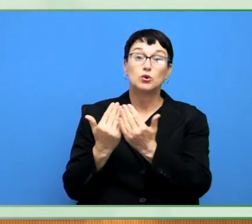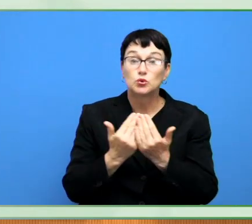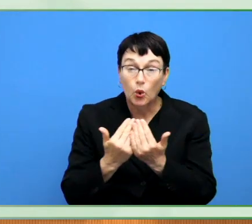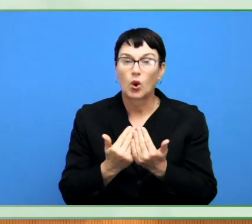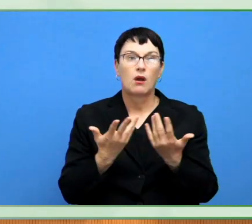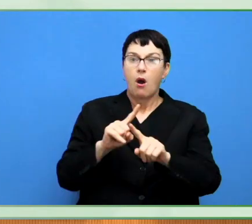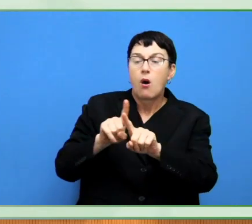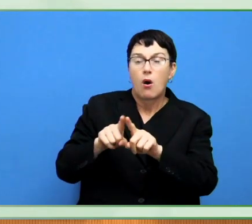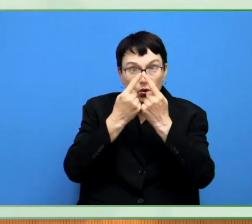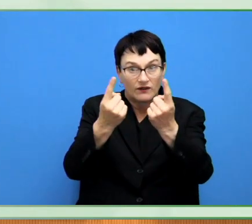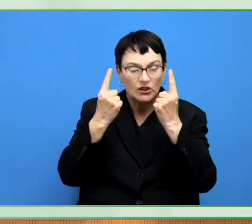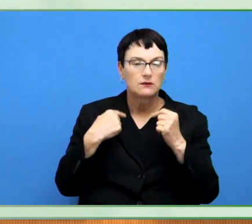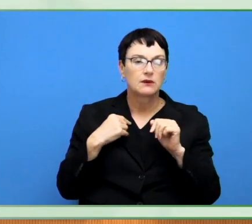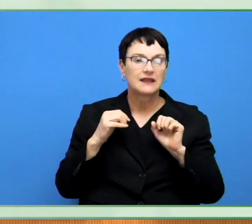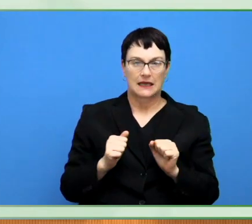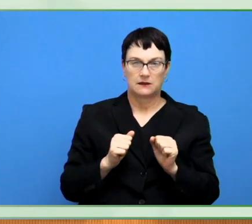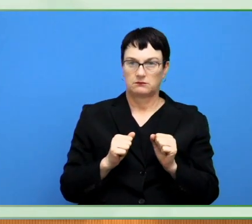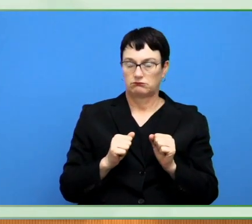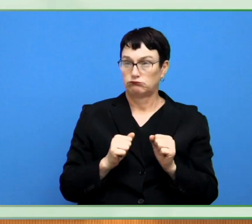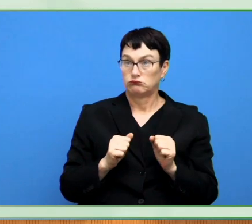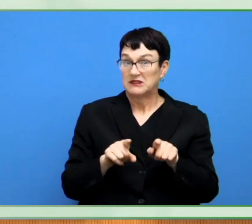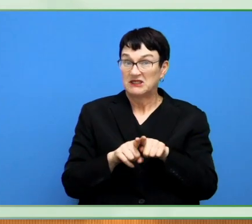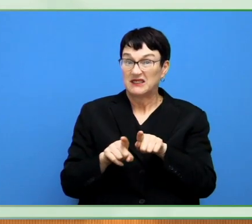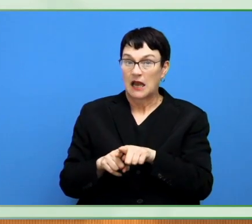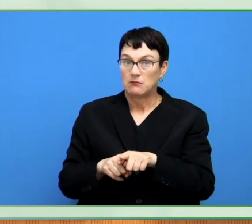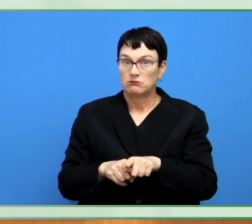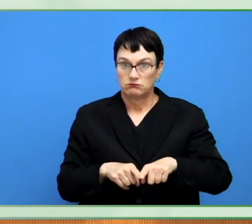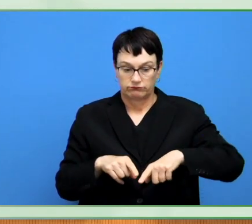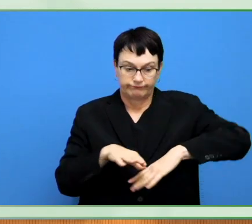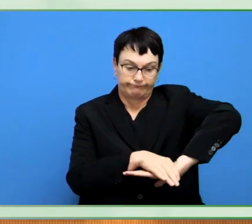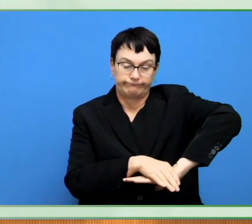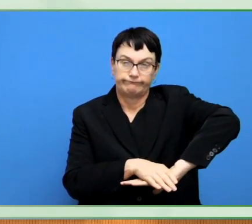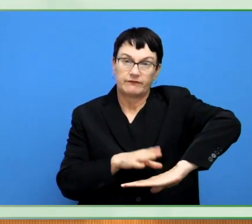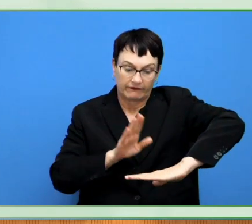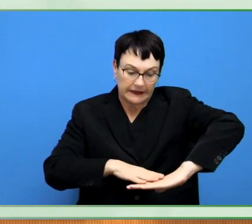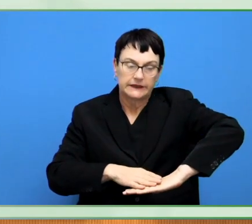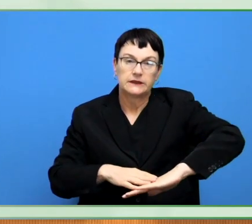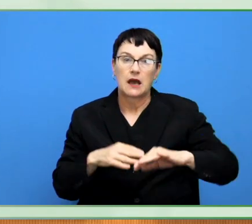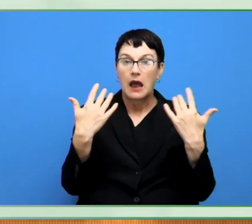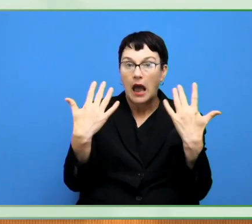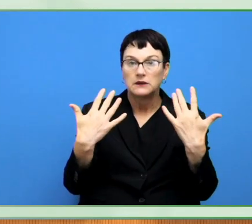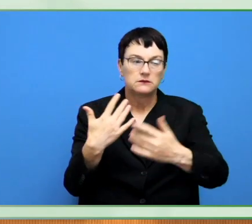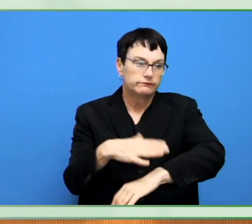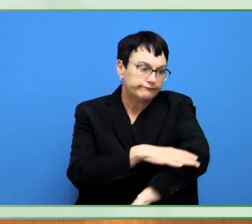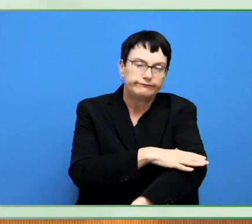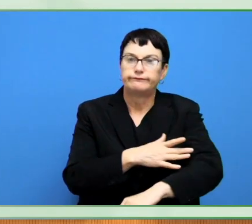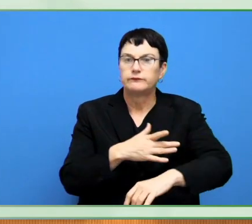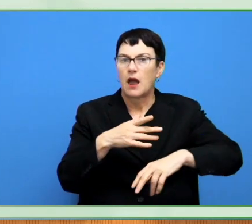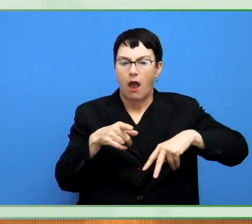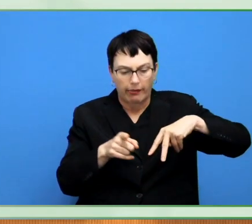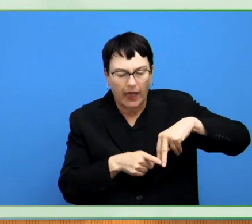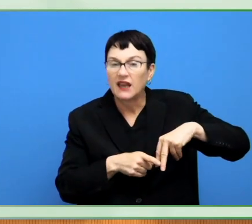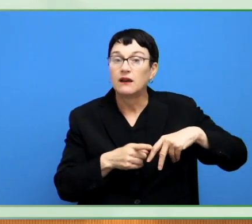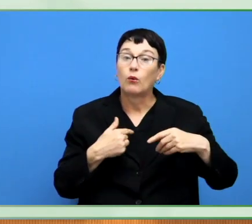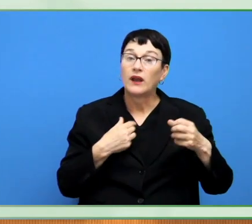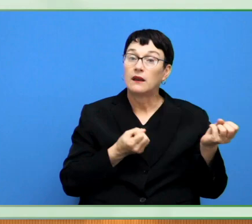out components for training purposes so that we can empower future prosthetic and orthotic professionals in their educational